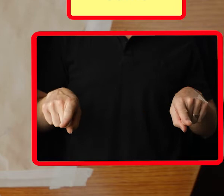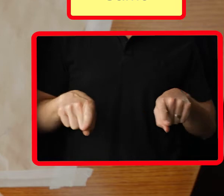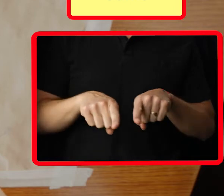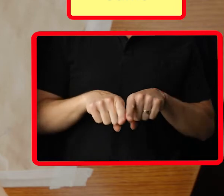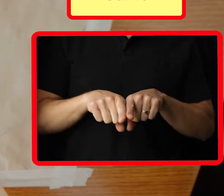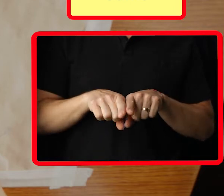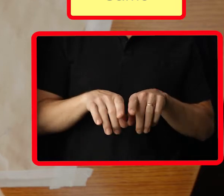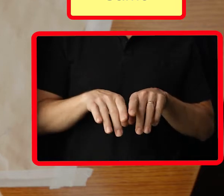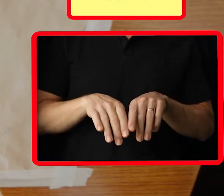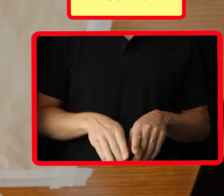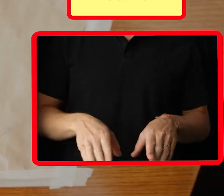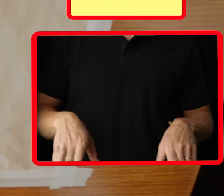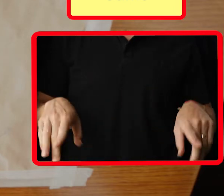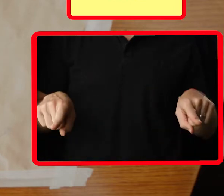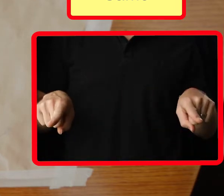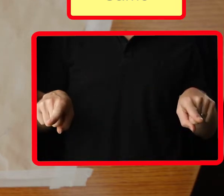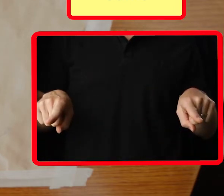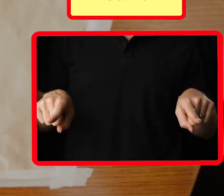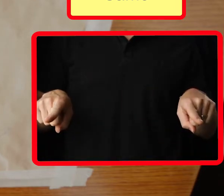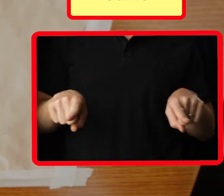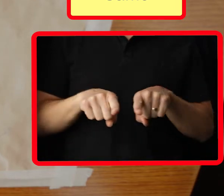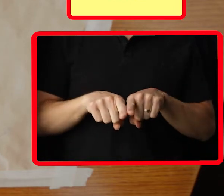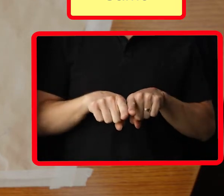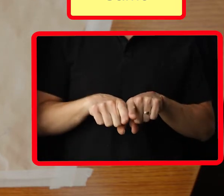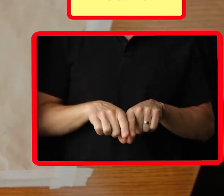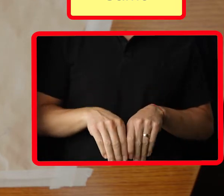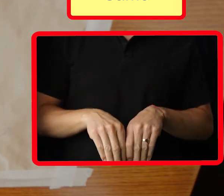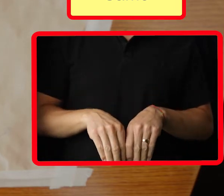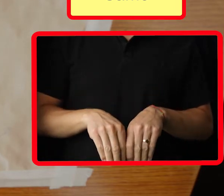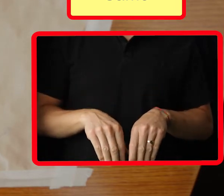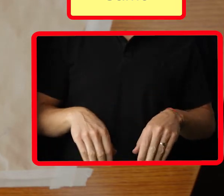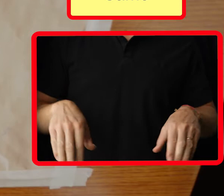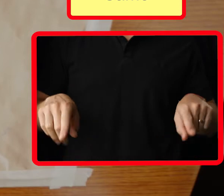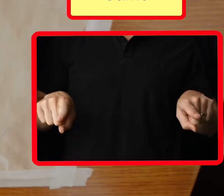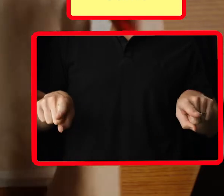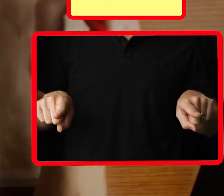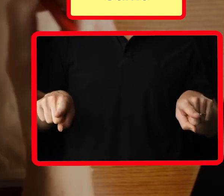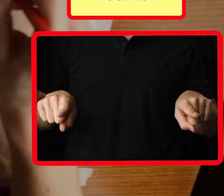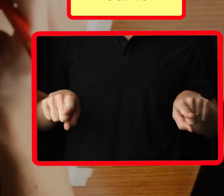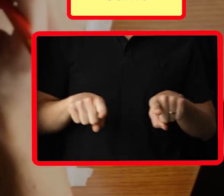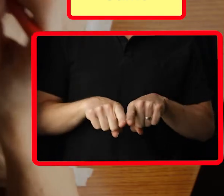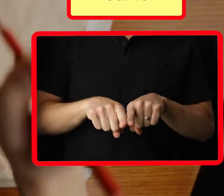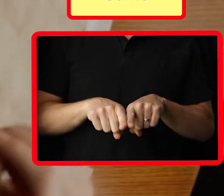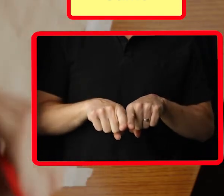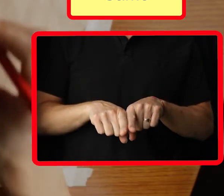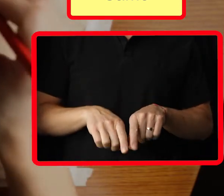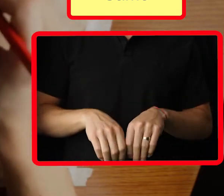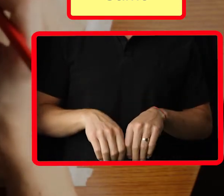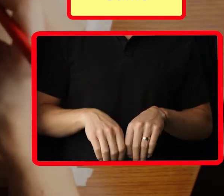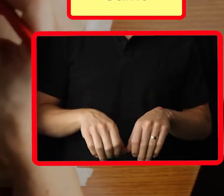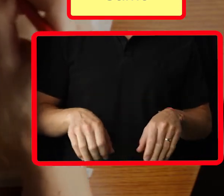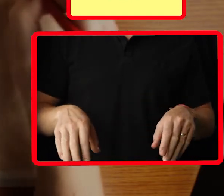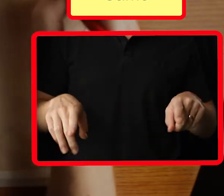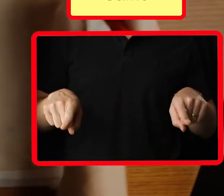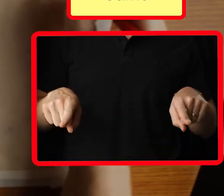drawings by giving language to their gestures. Practicing alongside the teacher in a playful manner,